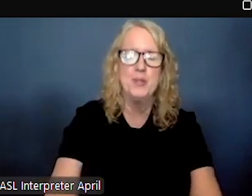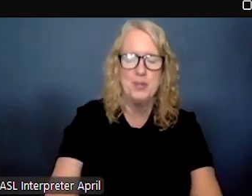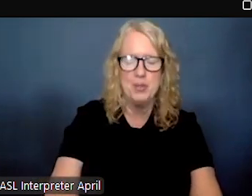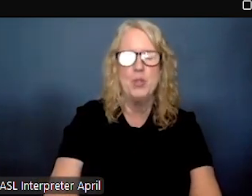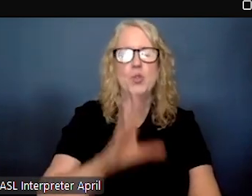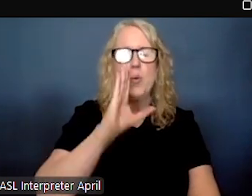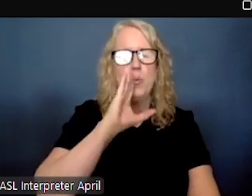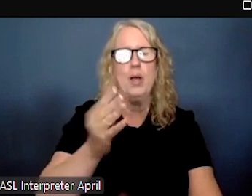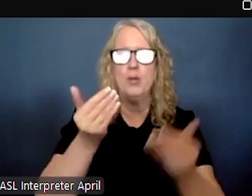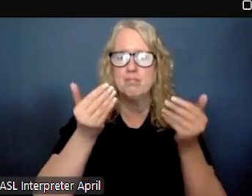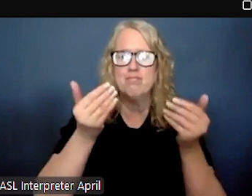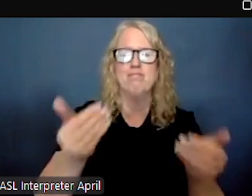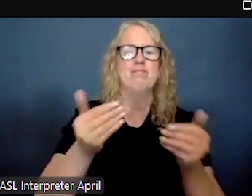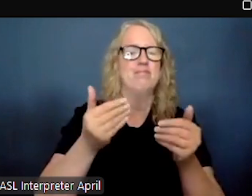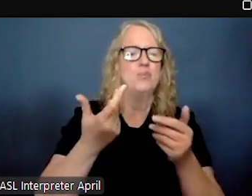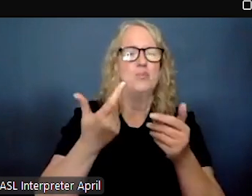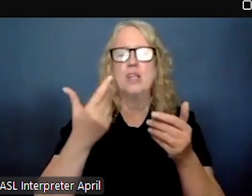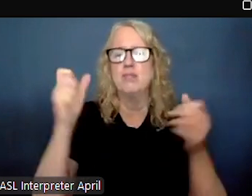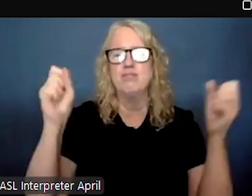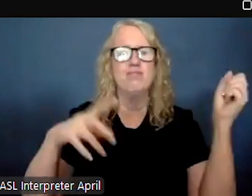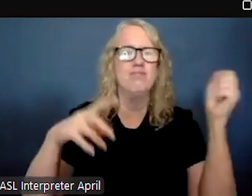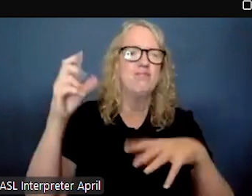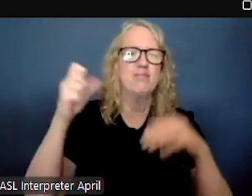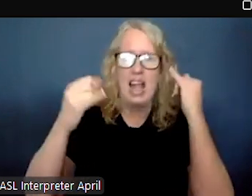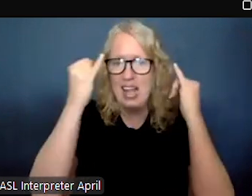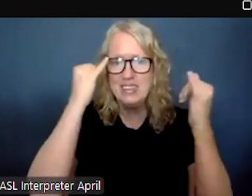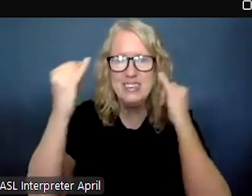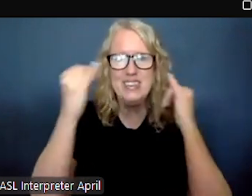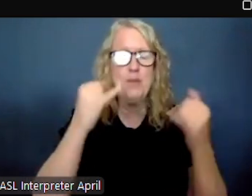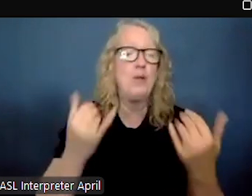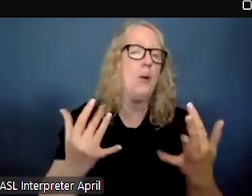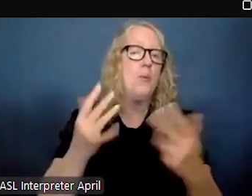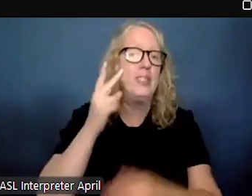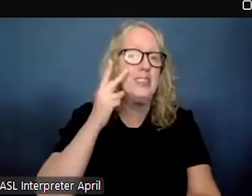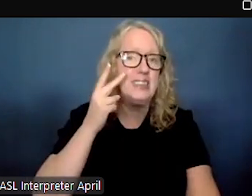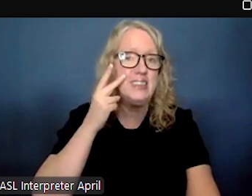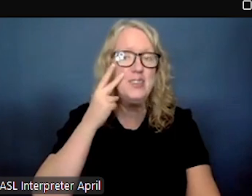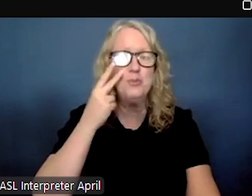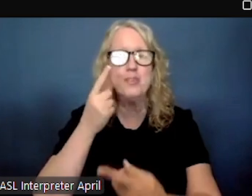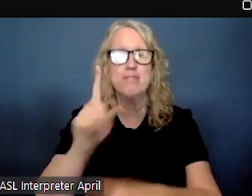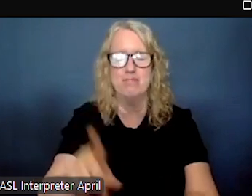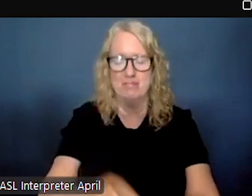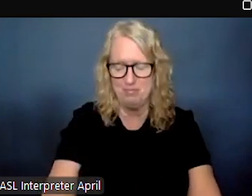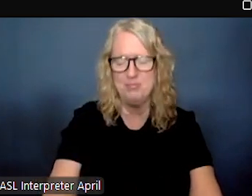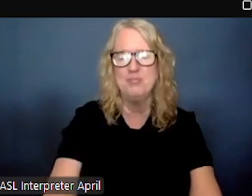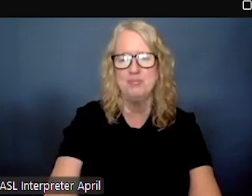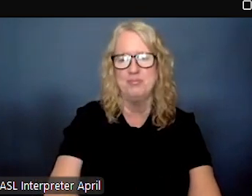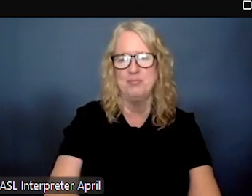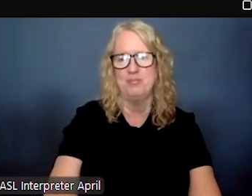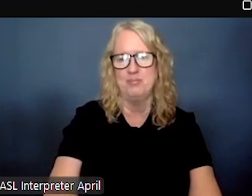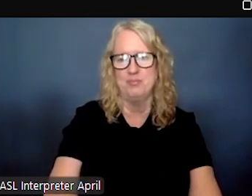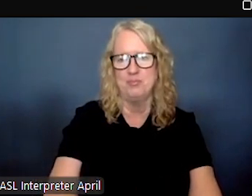moving forward with lots of ideas on that. You'll have to wait and see where we go with that.